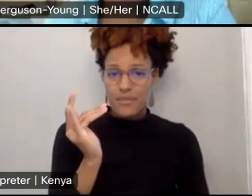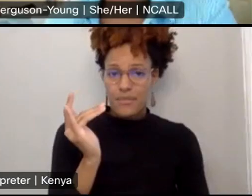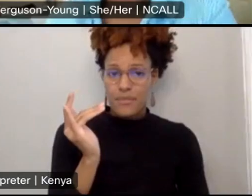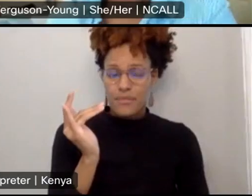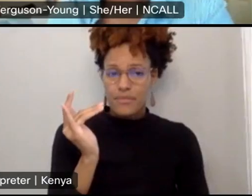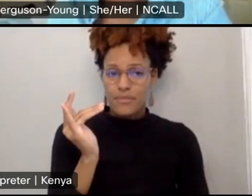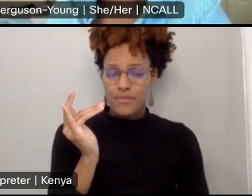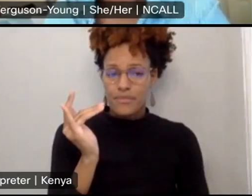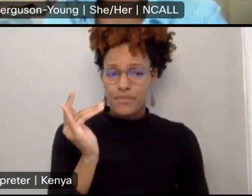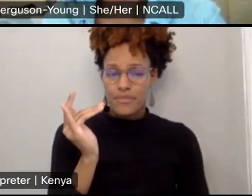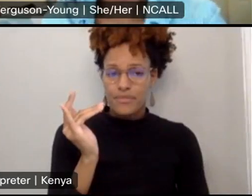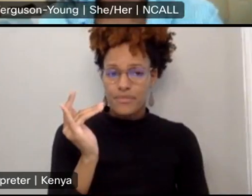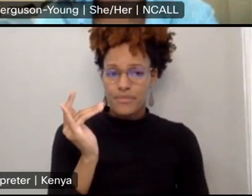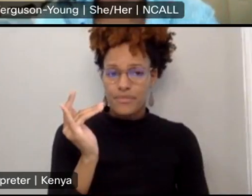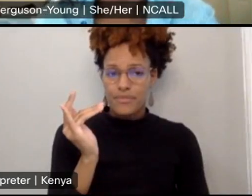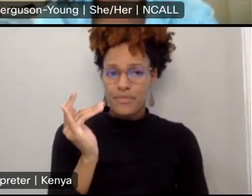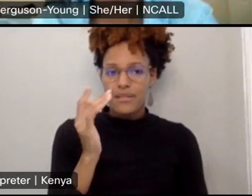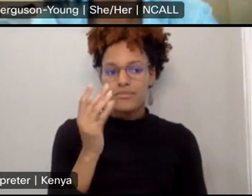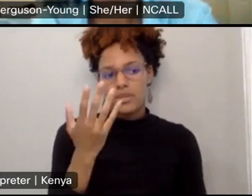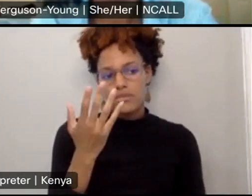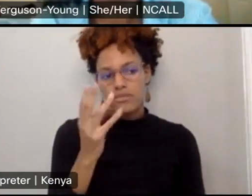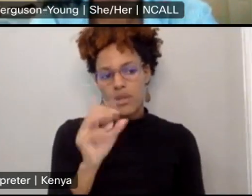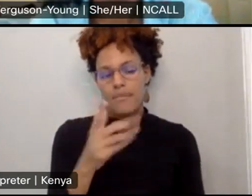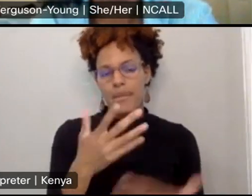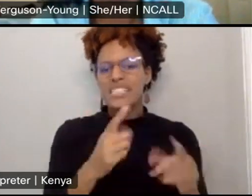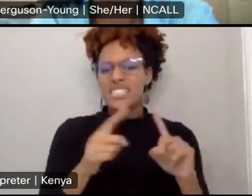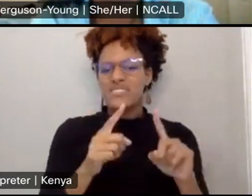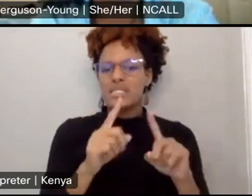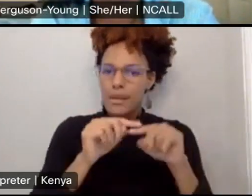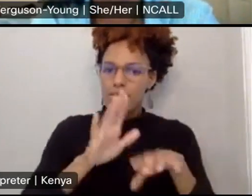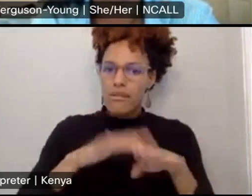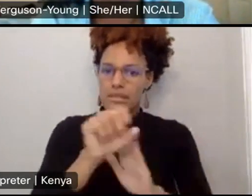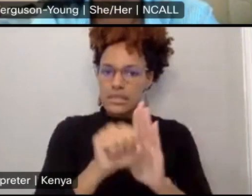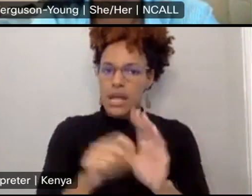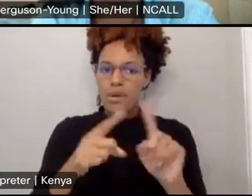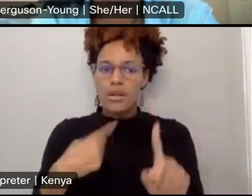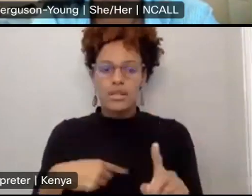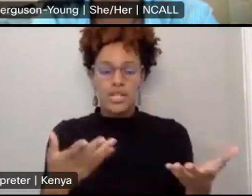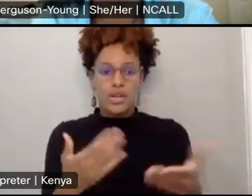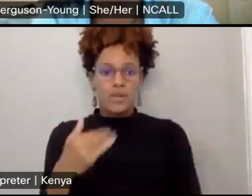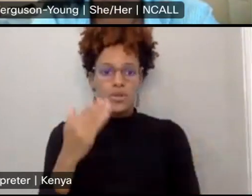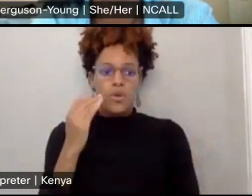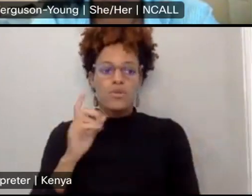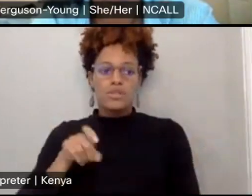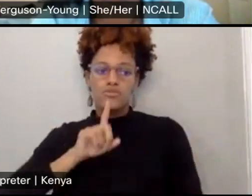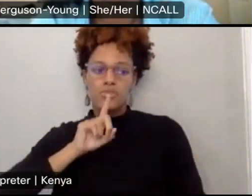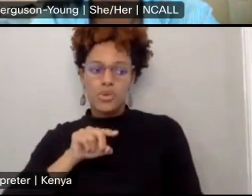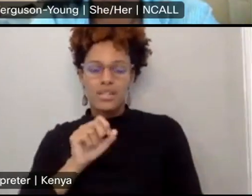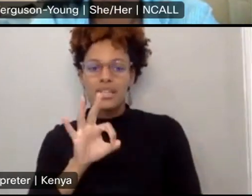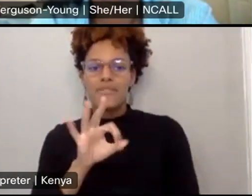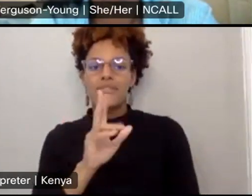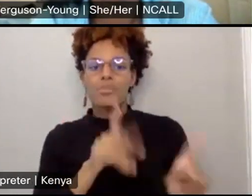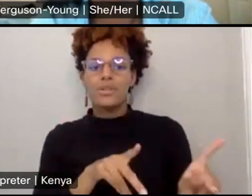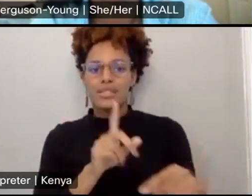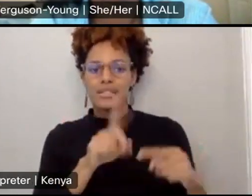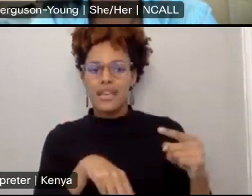we're only, I mean, it may be different in different states, but at least in Illinois, we're only mandated reporters if we think the person is unable